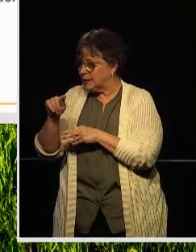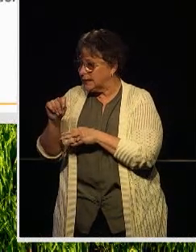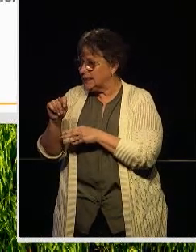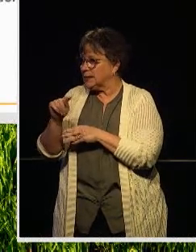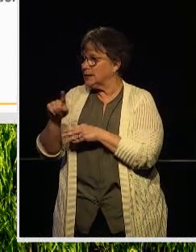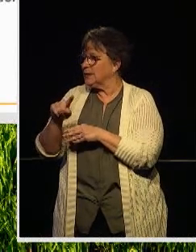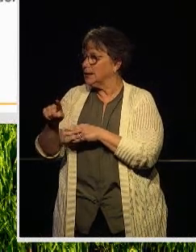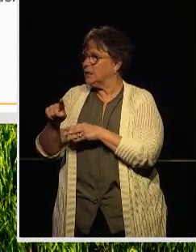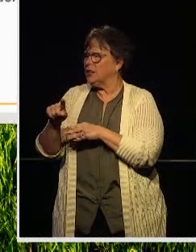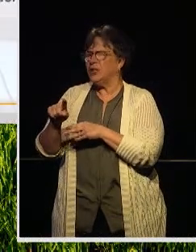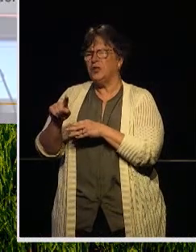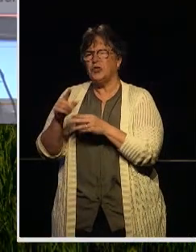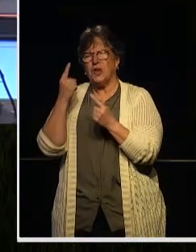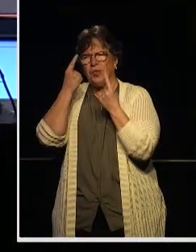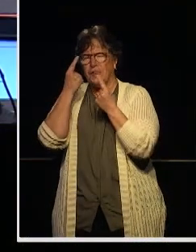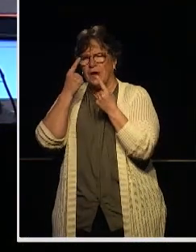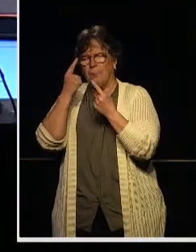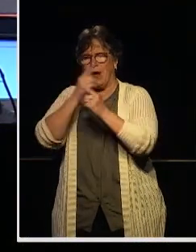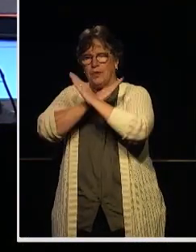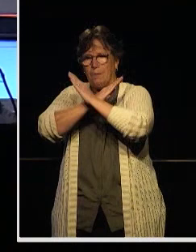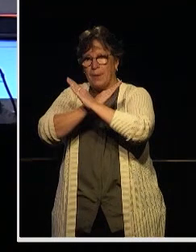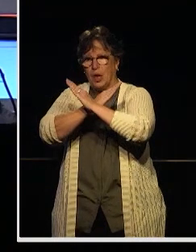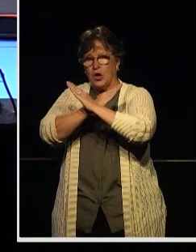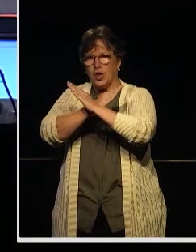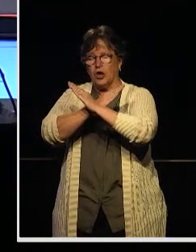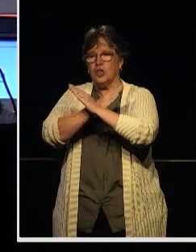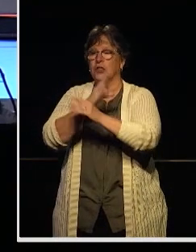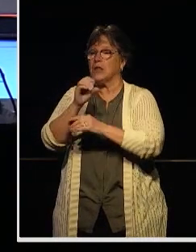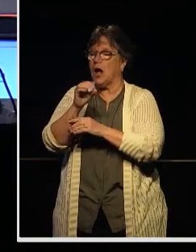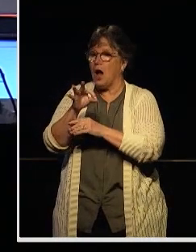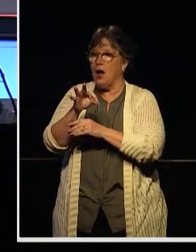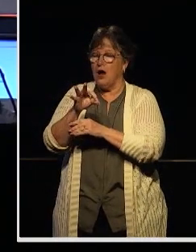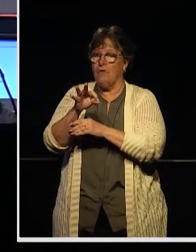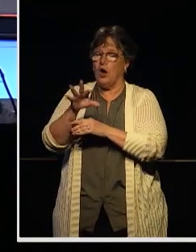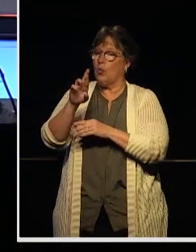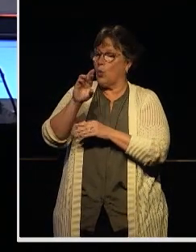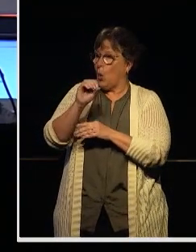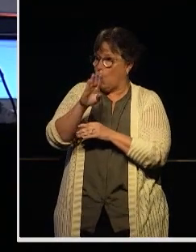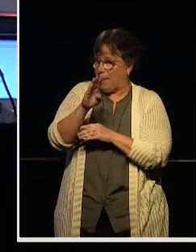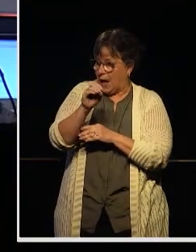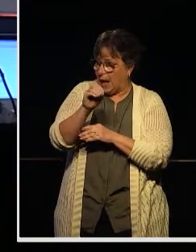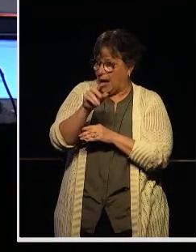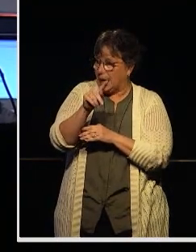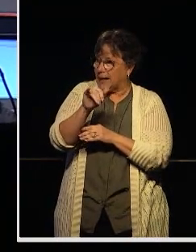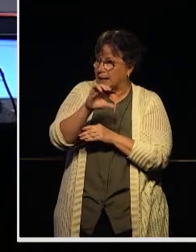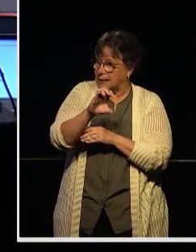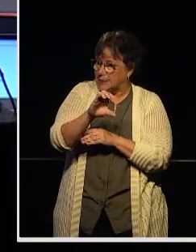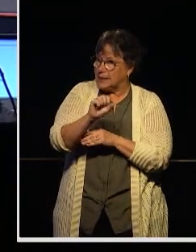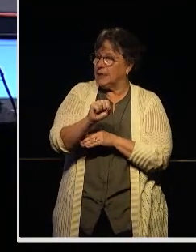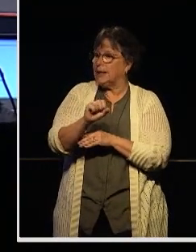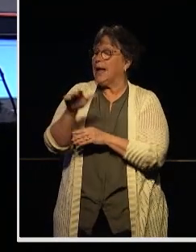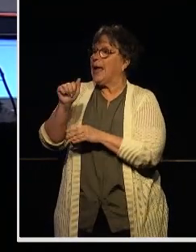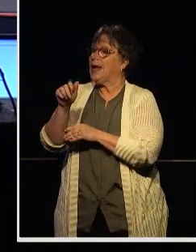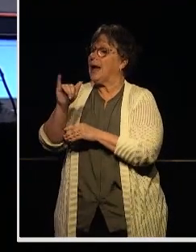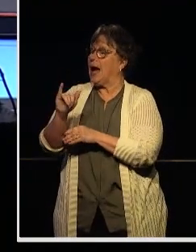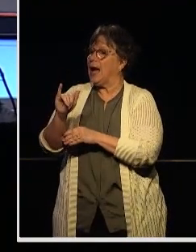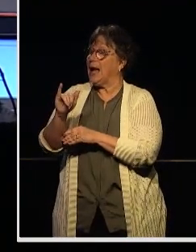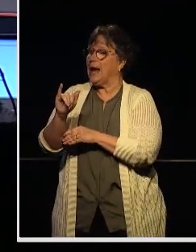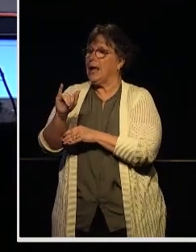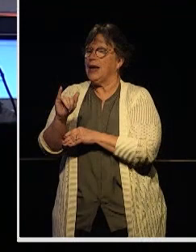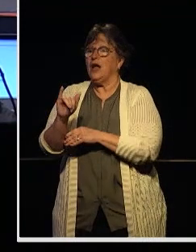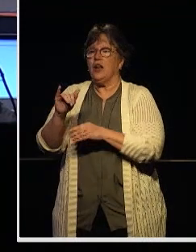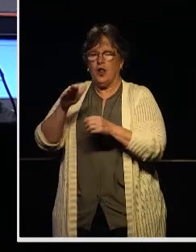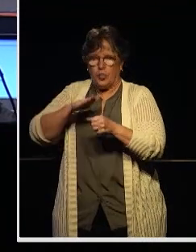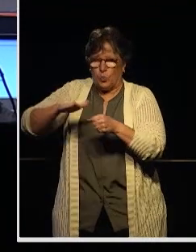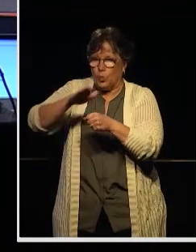barriers and benefits of robotics, AI, and autonomy for farms throughout the Northeast. Let's give them